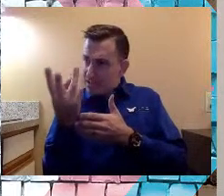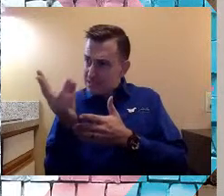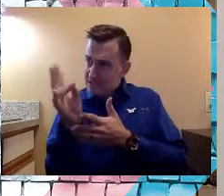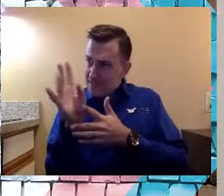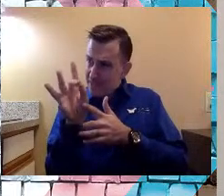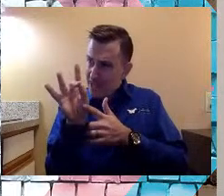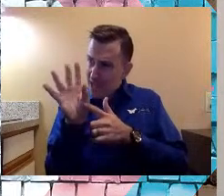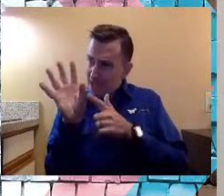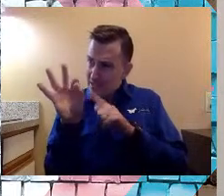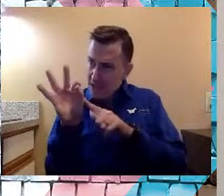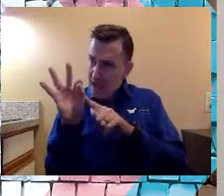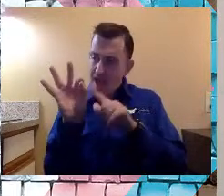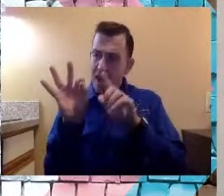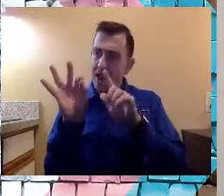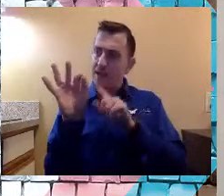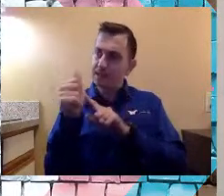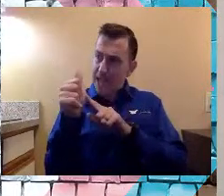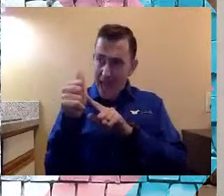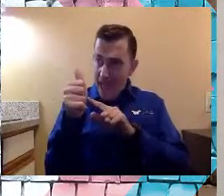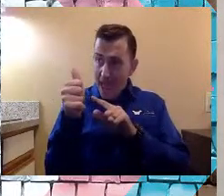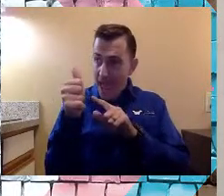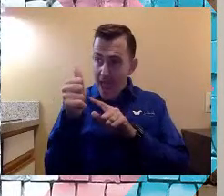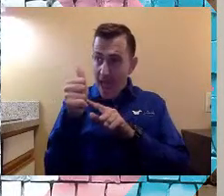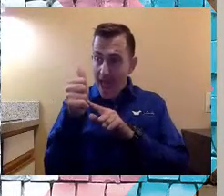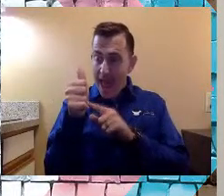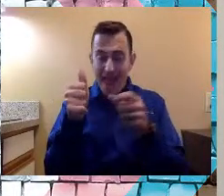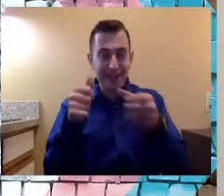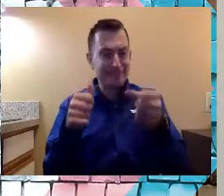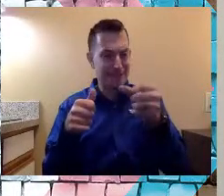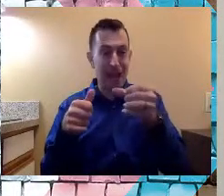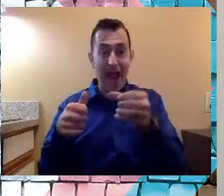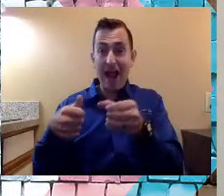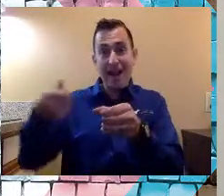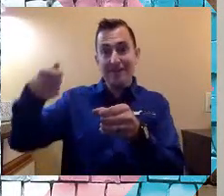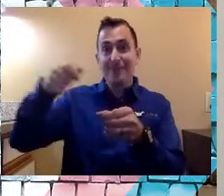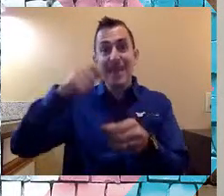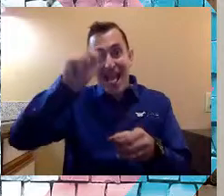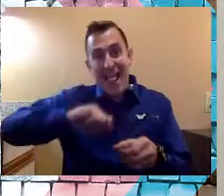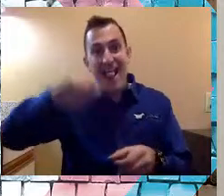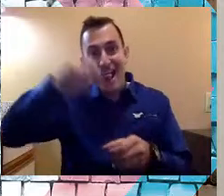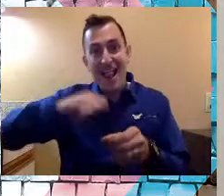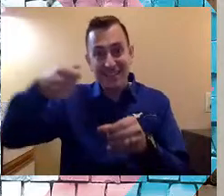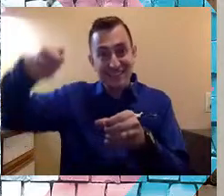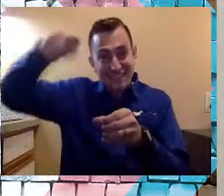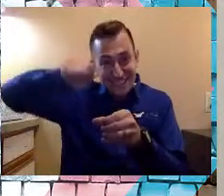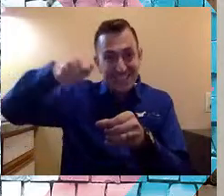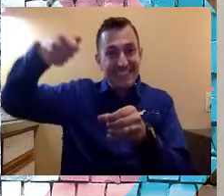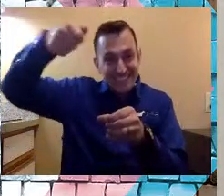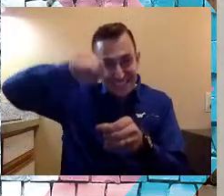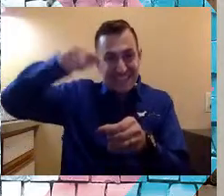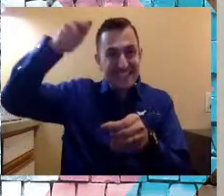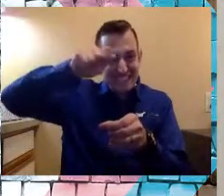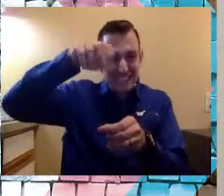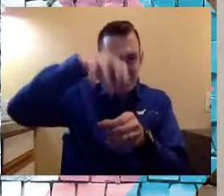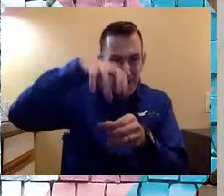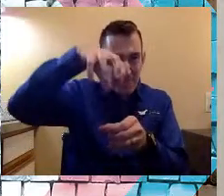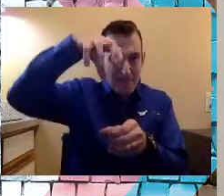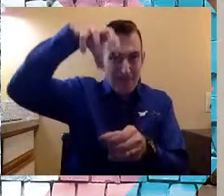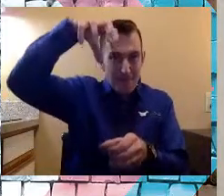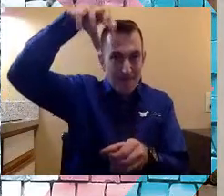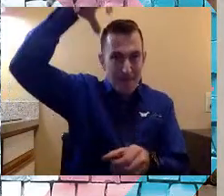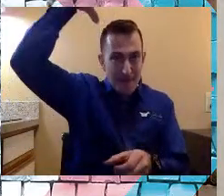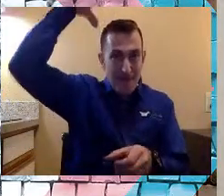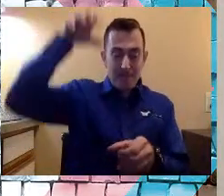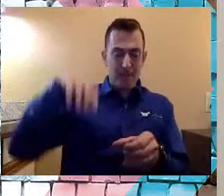1, 2, 3, 4, 5, 6, 7, 8, 9, 10 scoops of ice cream for himself. I hope he shares that with friends. That would give him a tummy